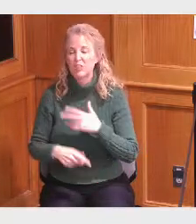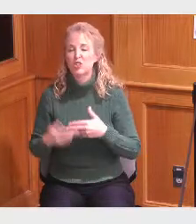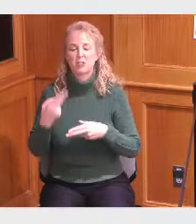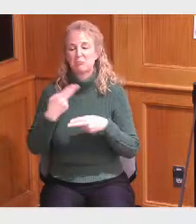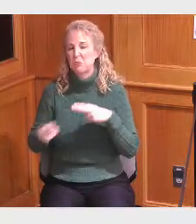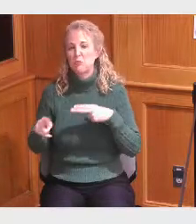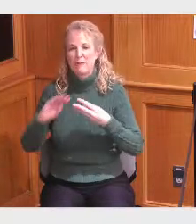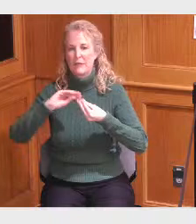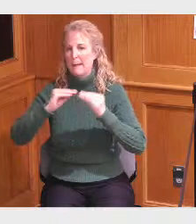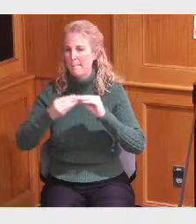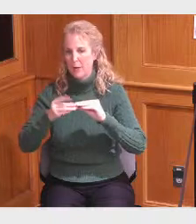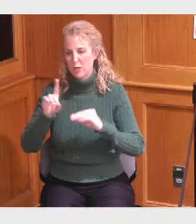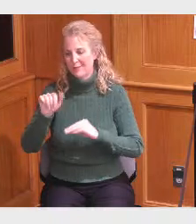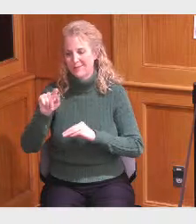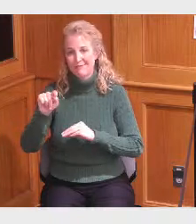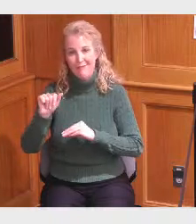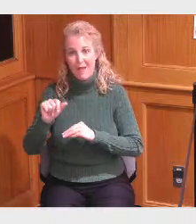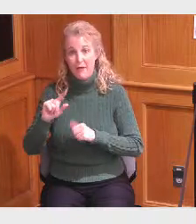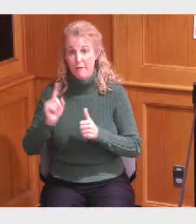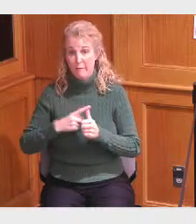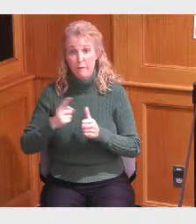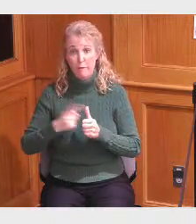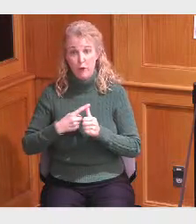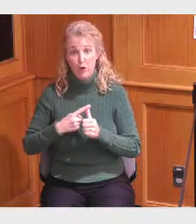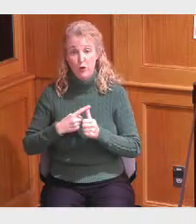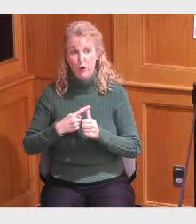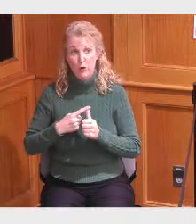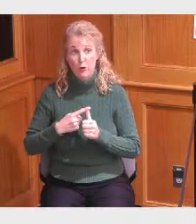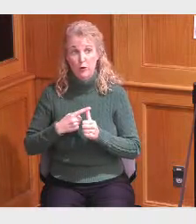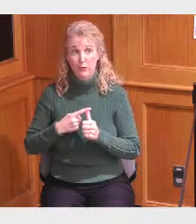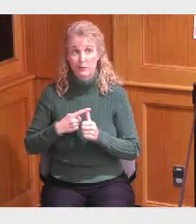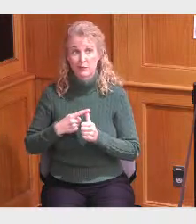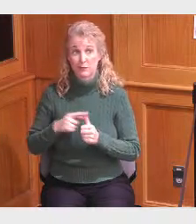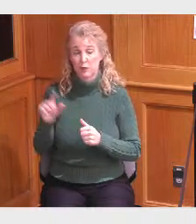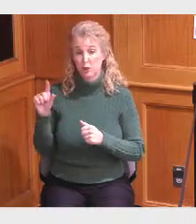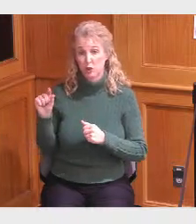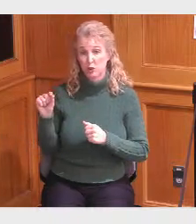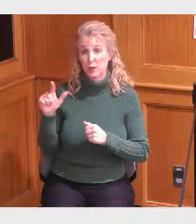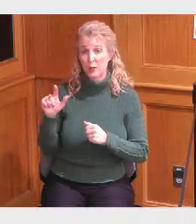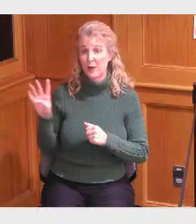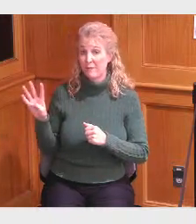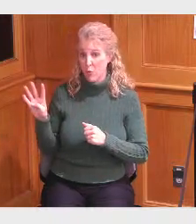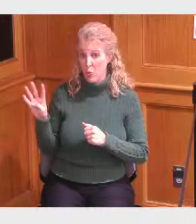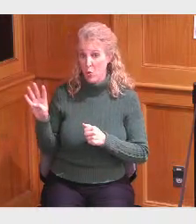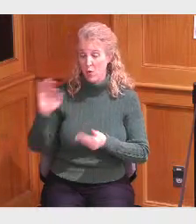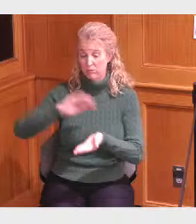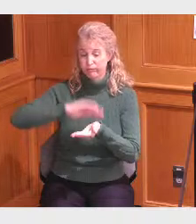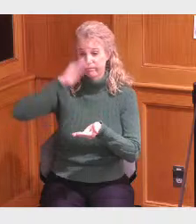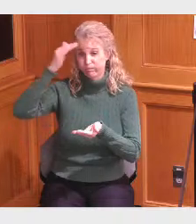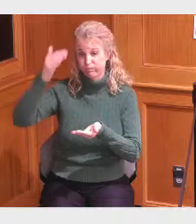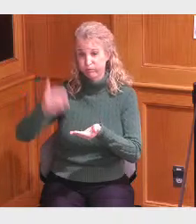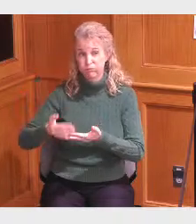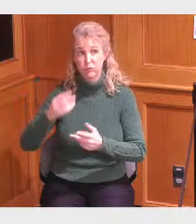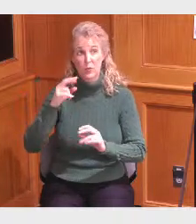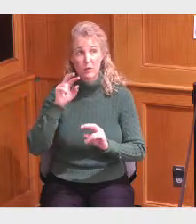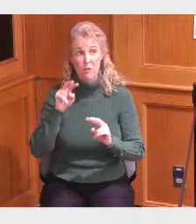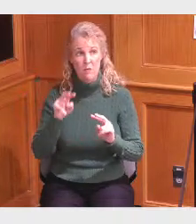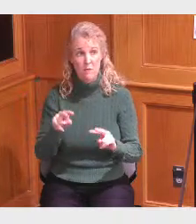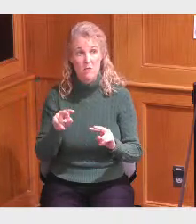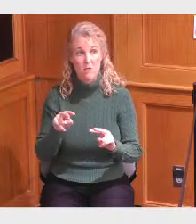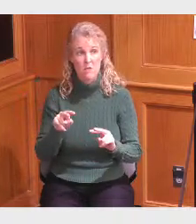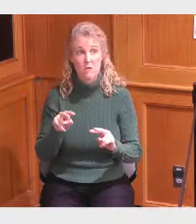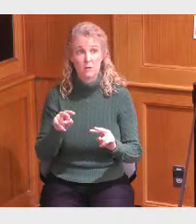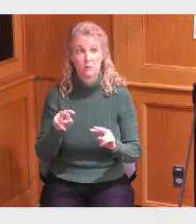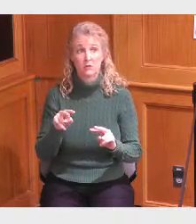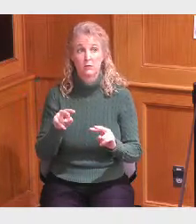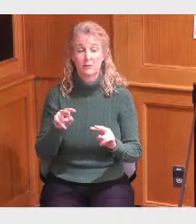metrics for you, because one of the things we did when we looked at the numbers for 2024, this is what we found. And